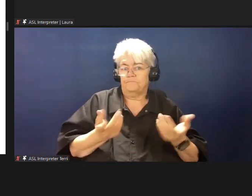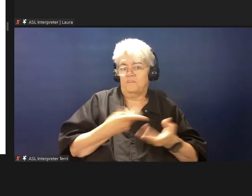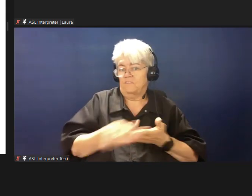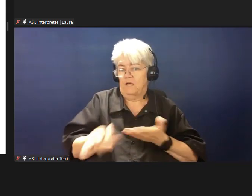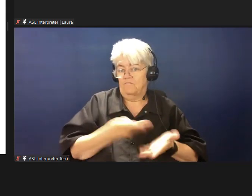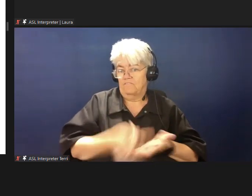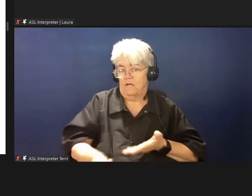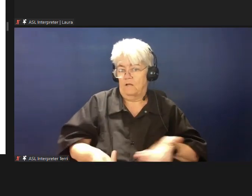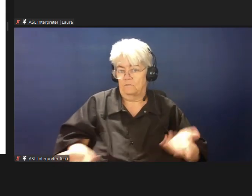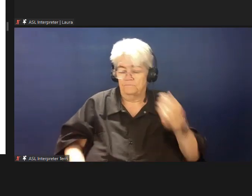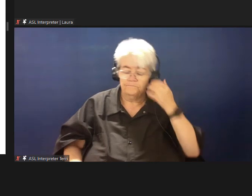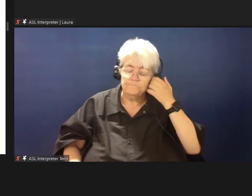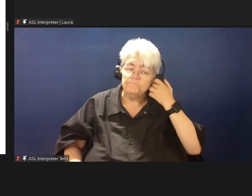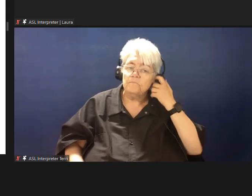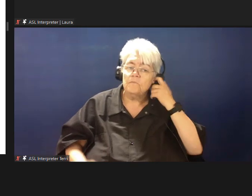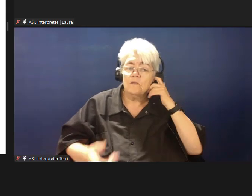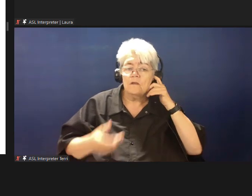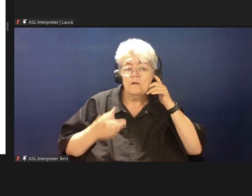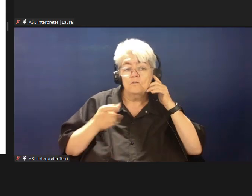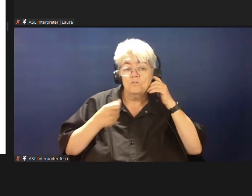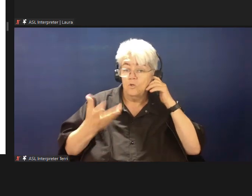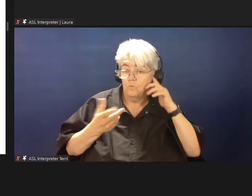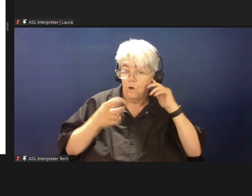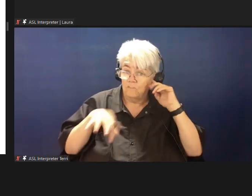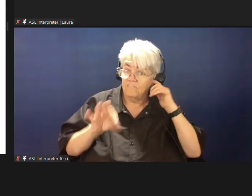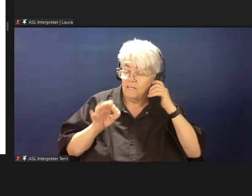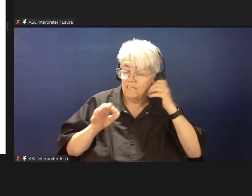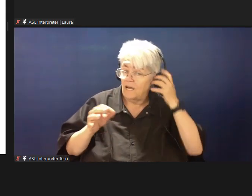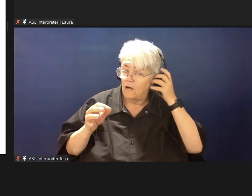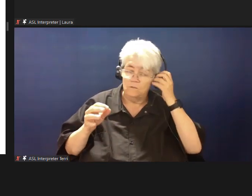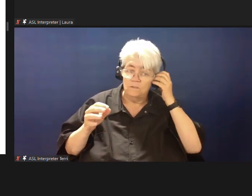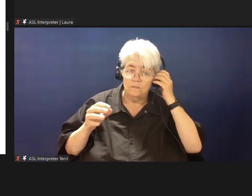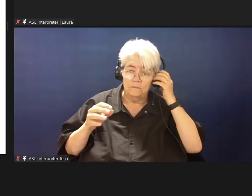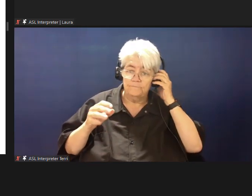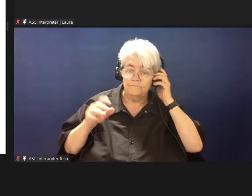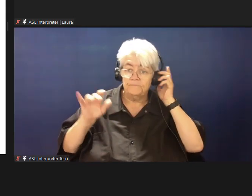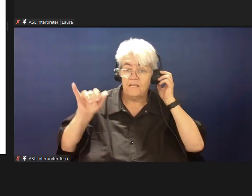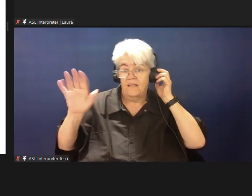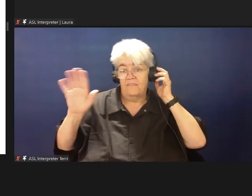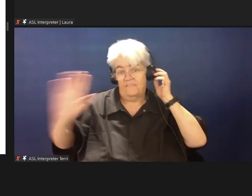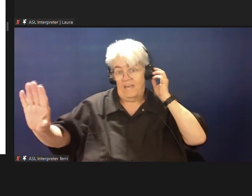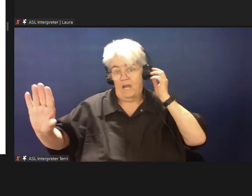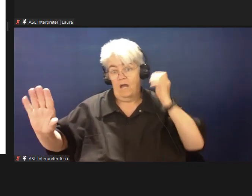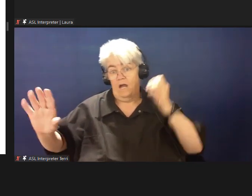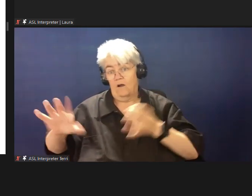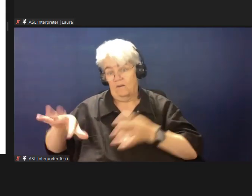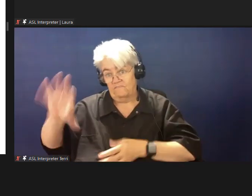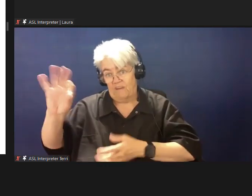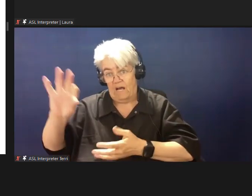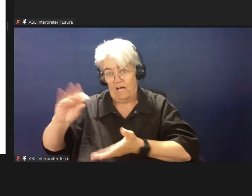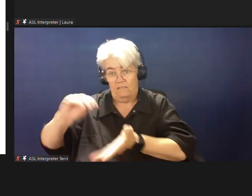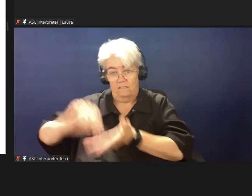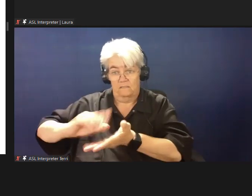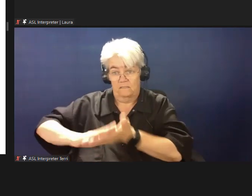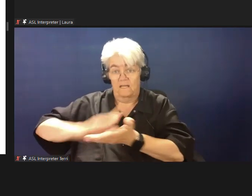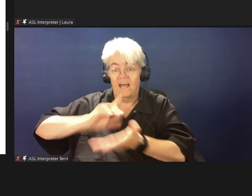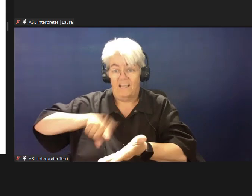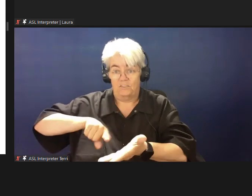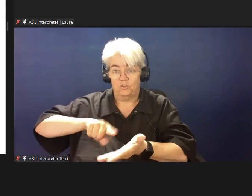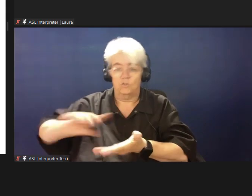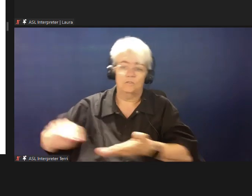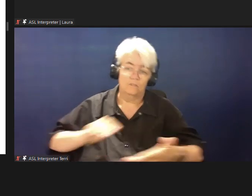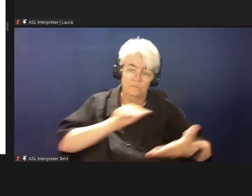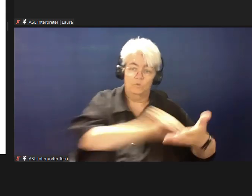screening sessions, you'll want to find out the results of this consultation and record them here. Then once